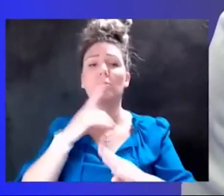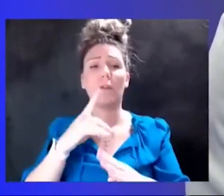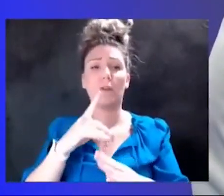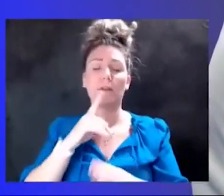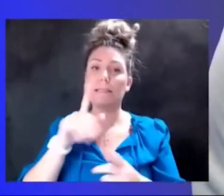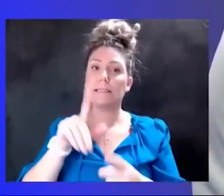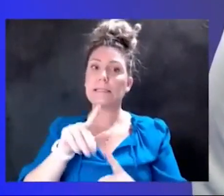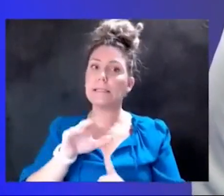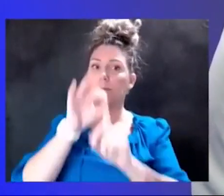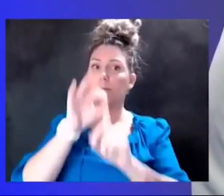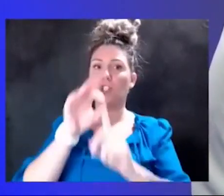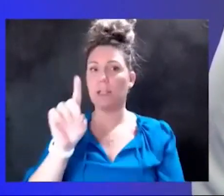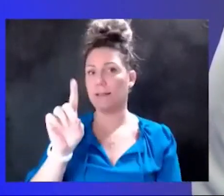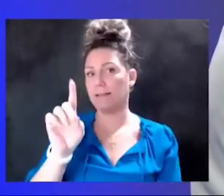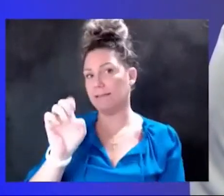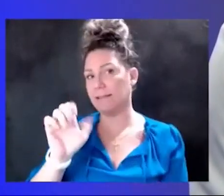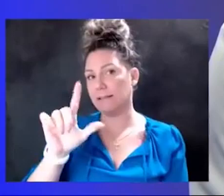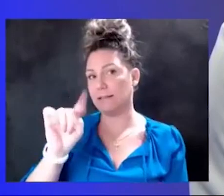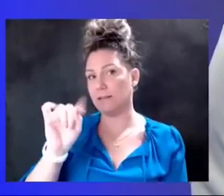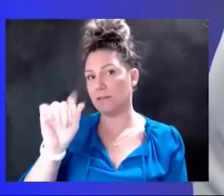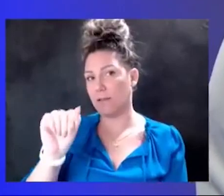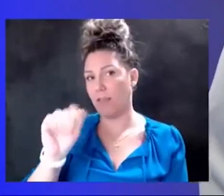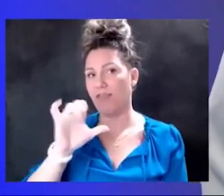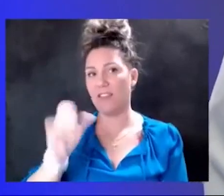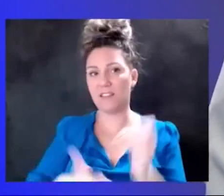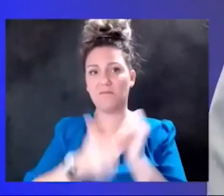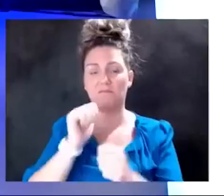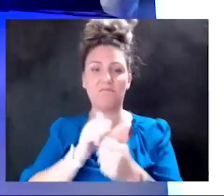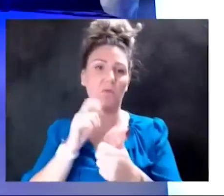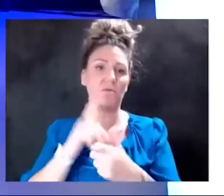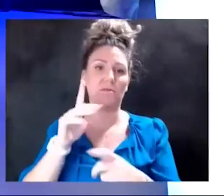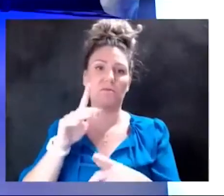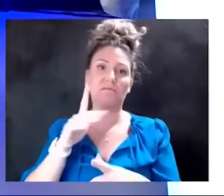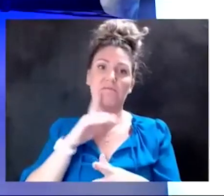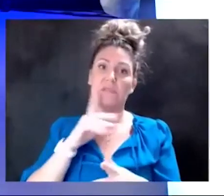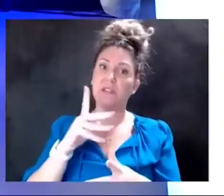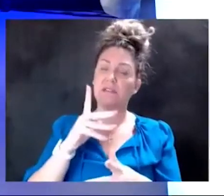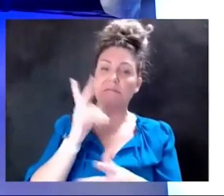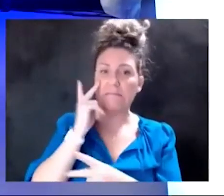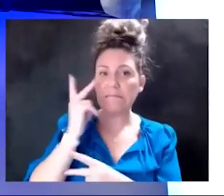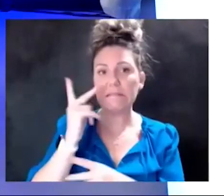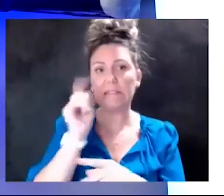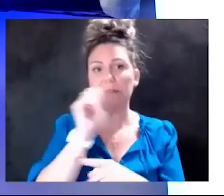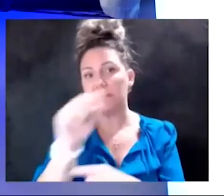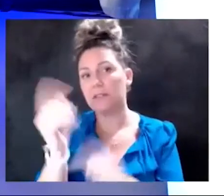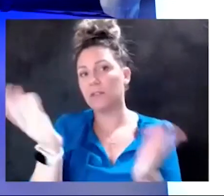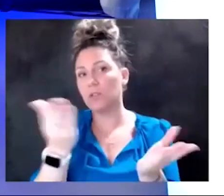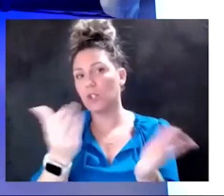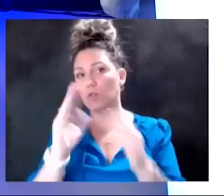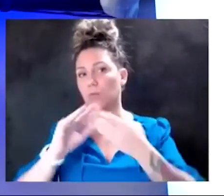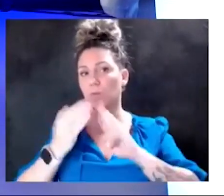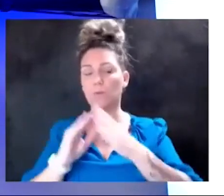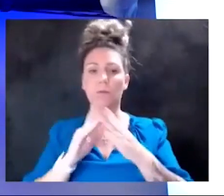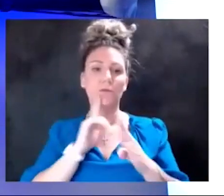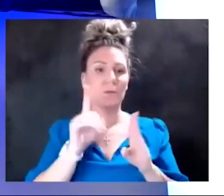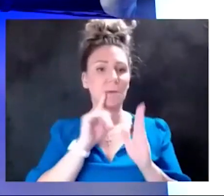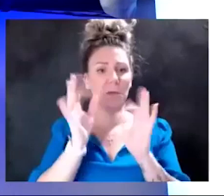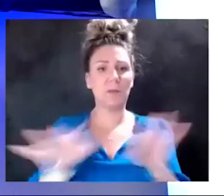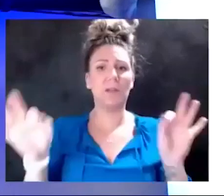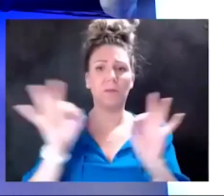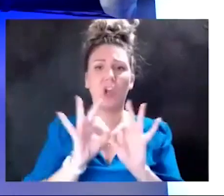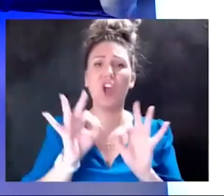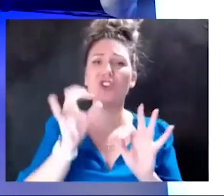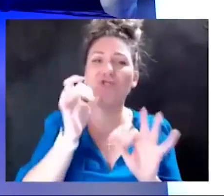again is the majority or most prevalent variant here in the community. Yeah, it is just so darn important. Don't be a gambler,